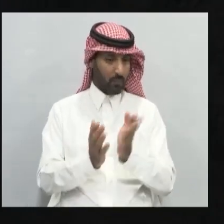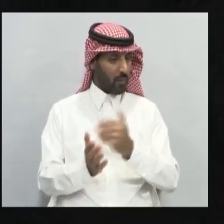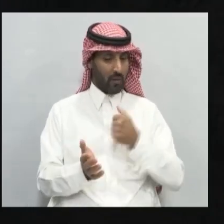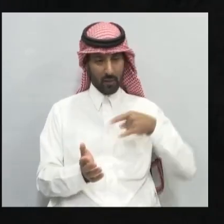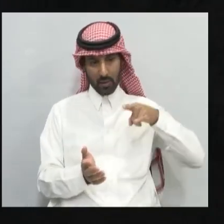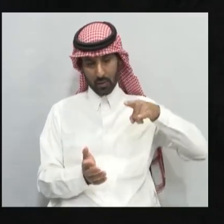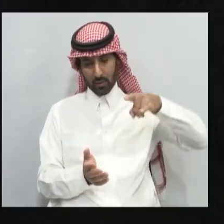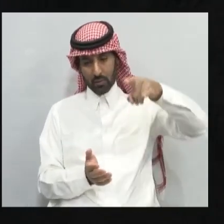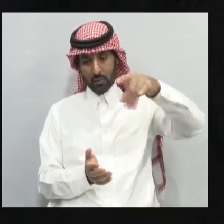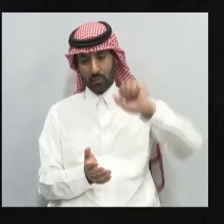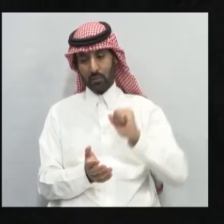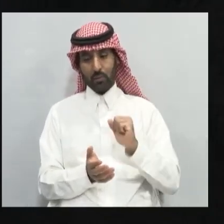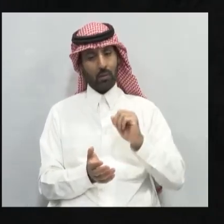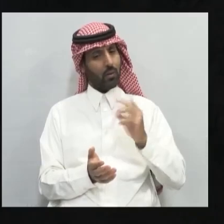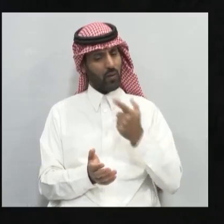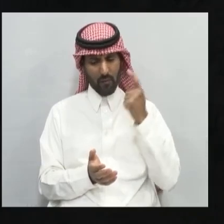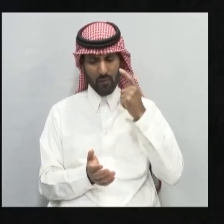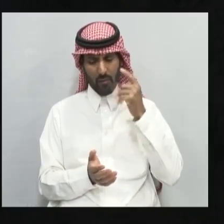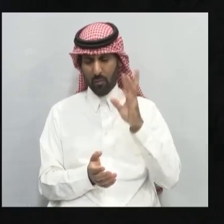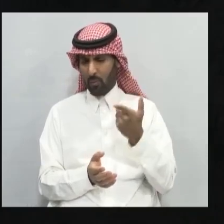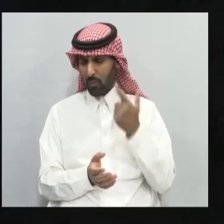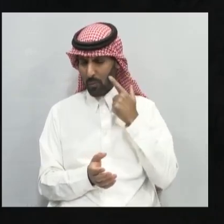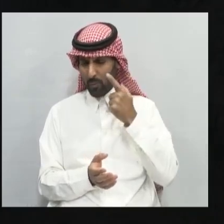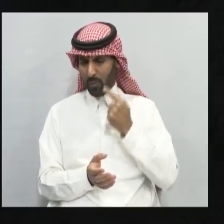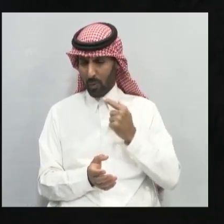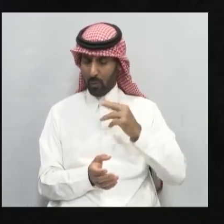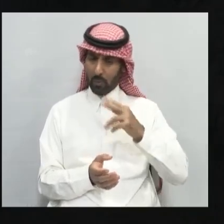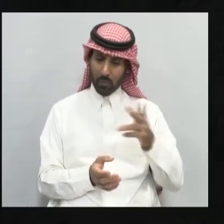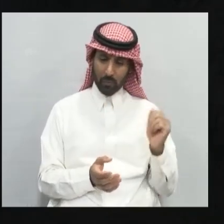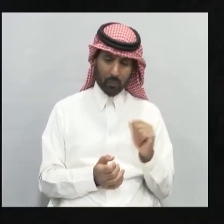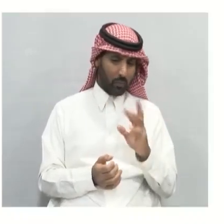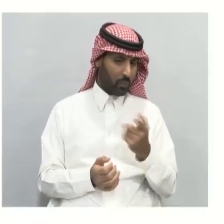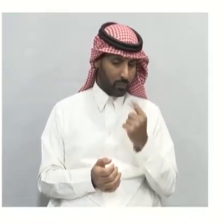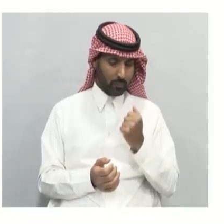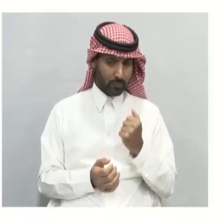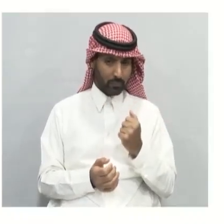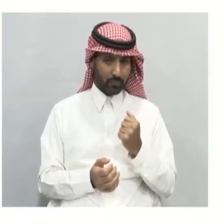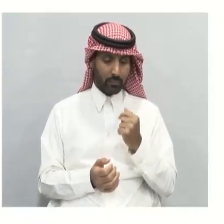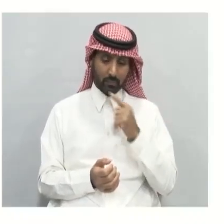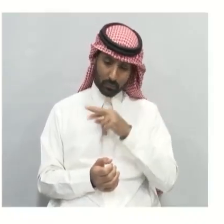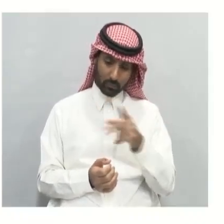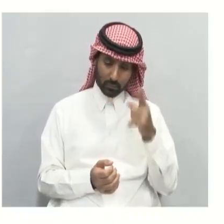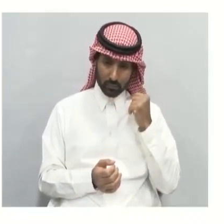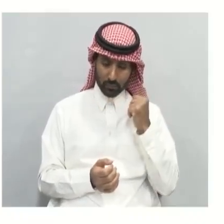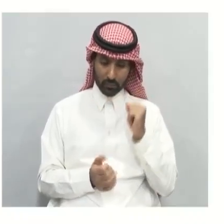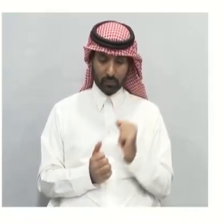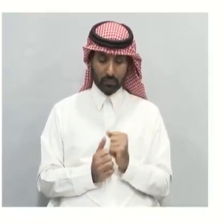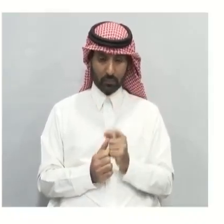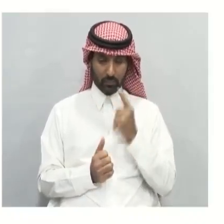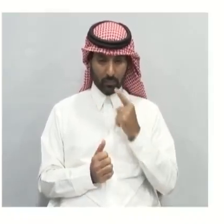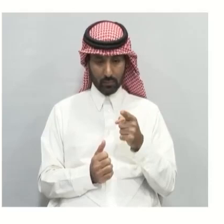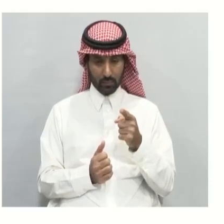fly. How do you think our lives will look like? They will look totally different. Maybe